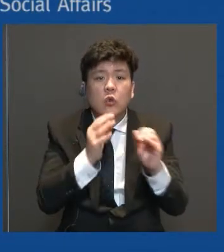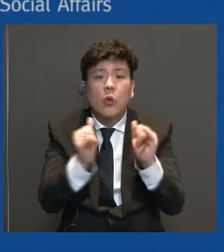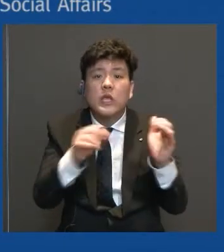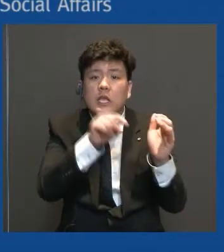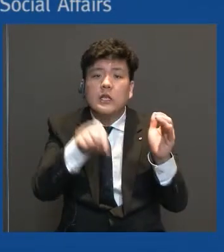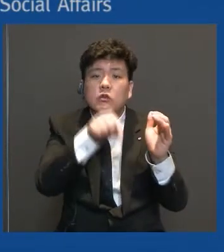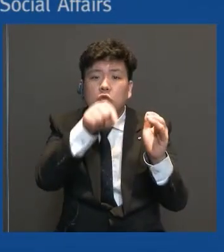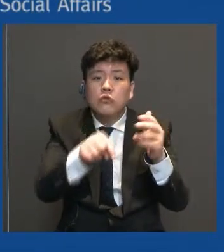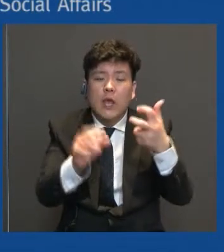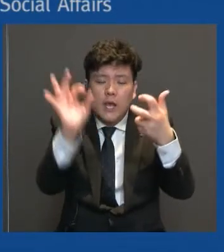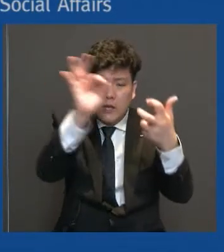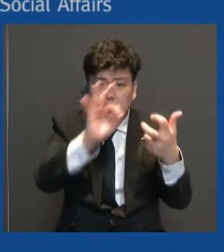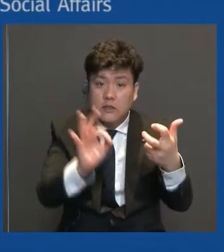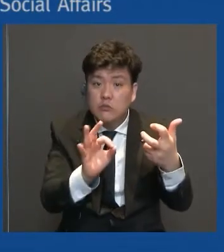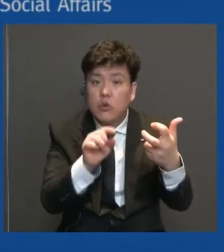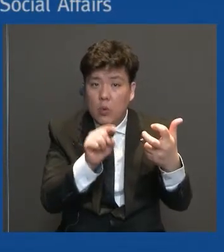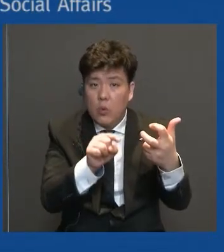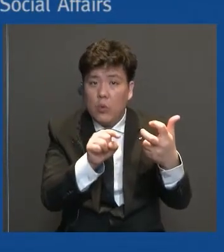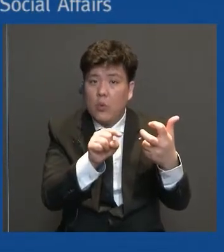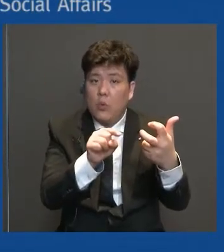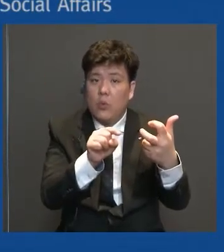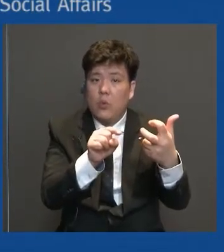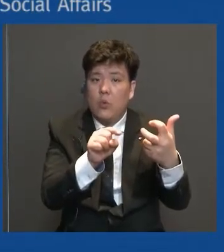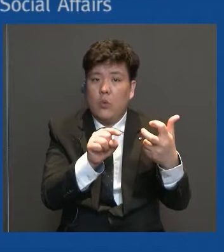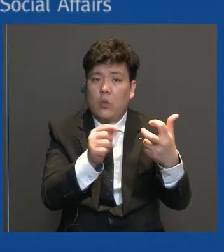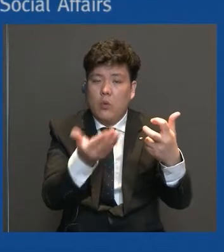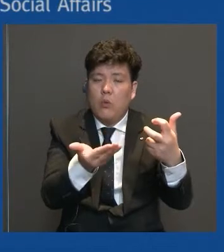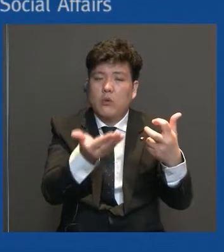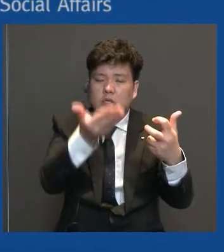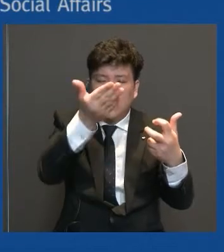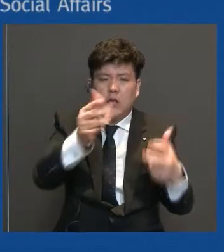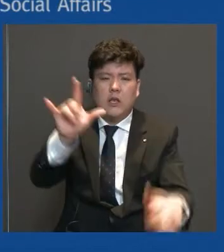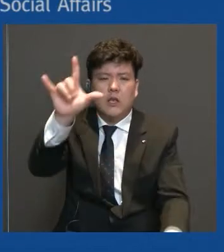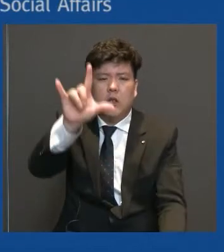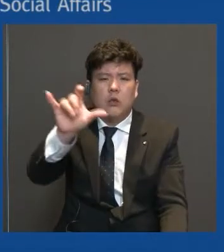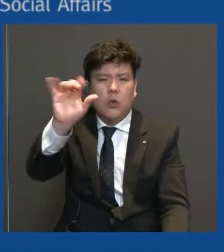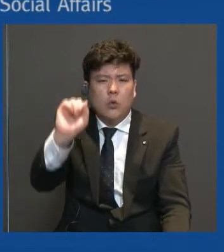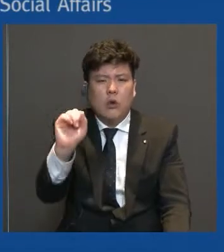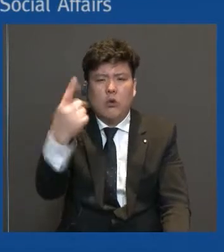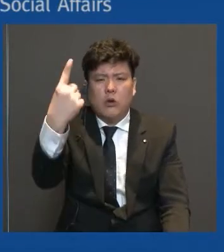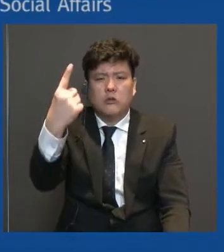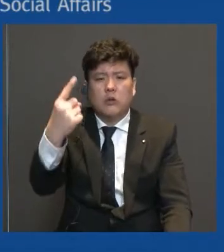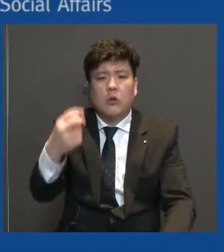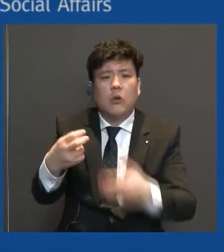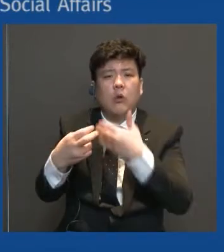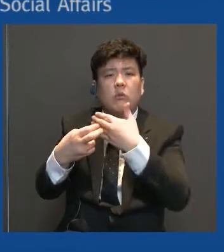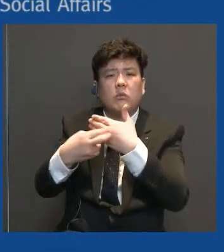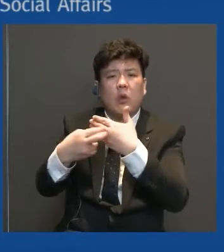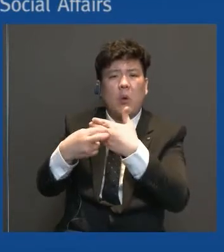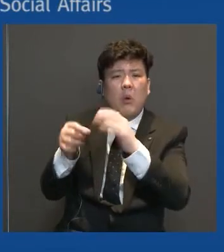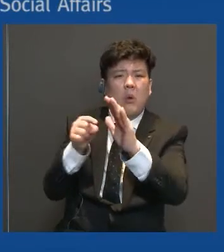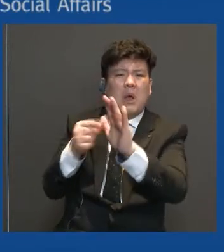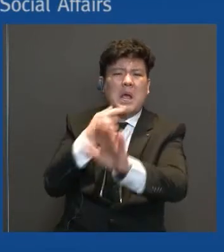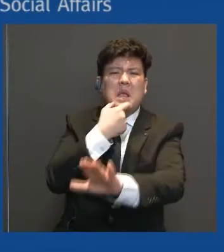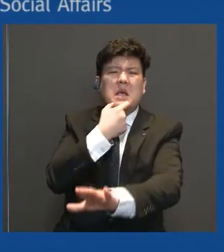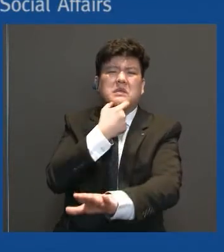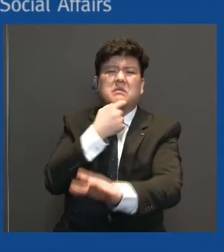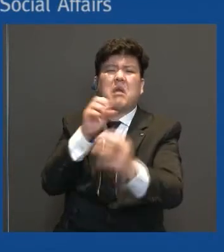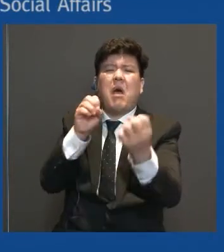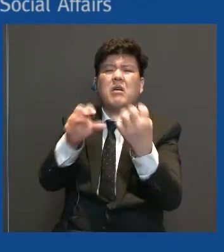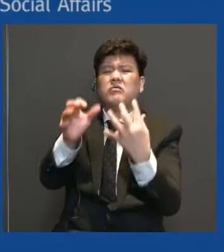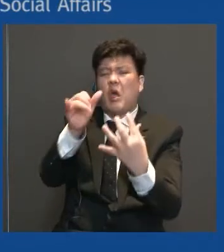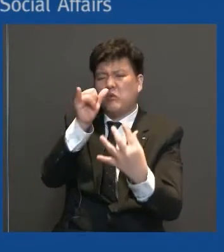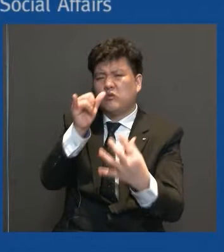hospitals or clinics due to the fear of COVID-19. In Korea, however,